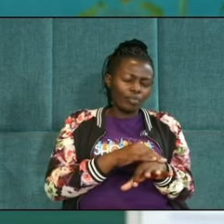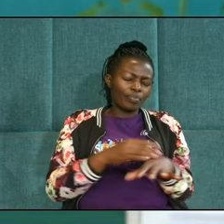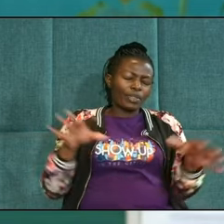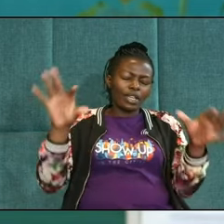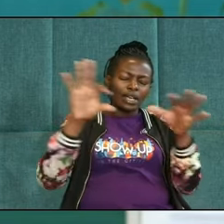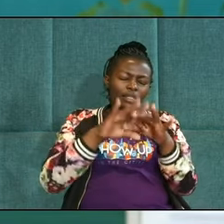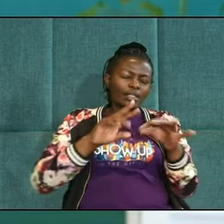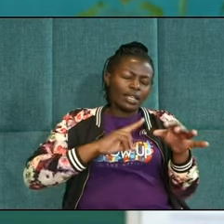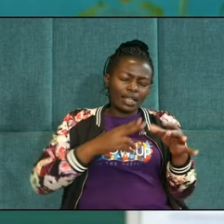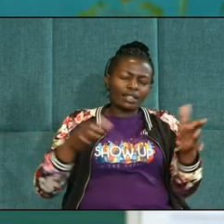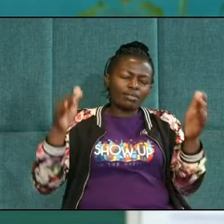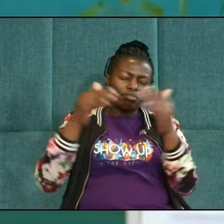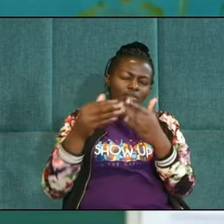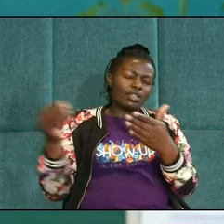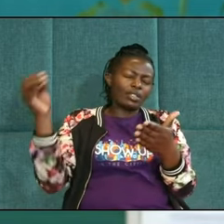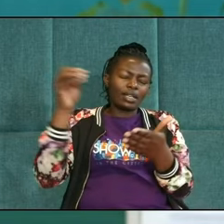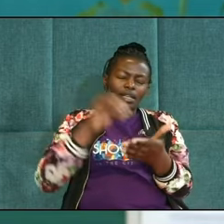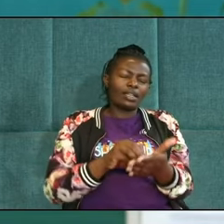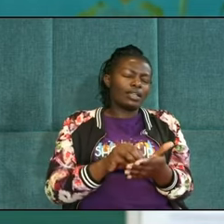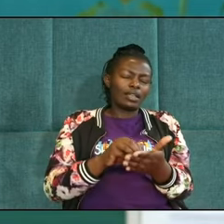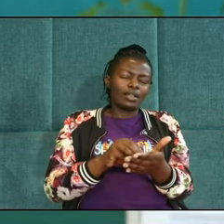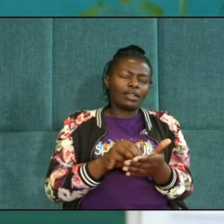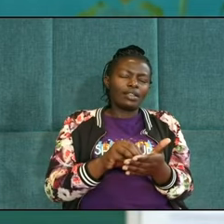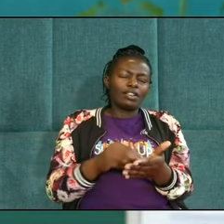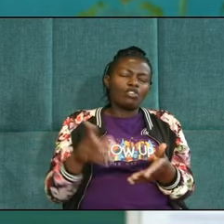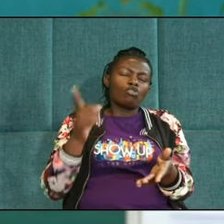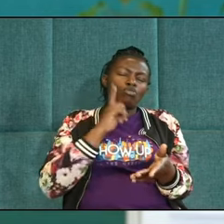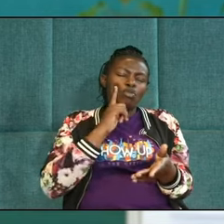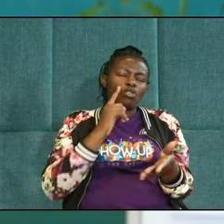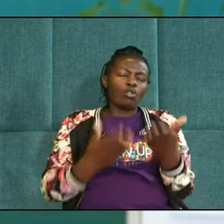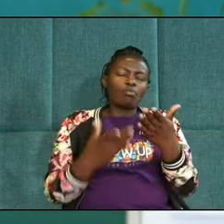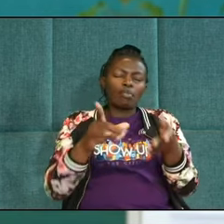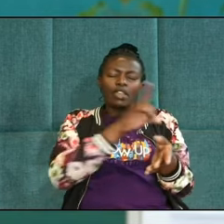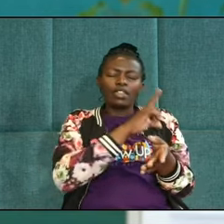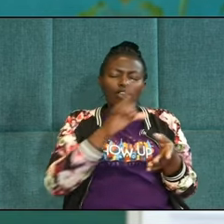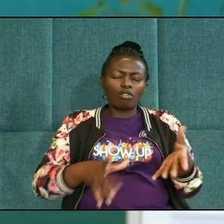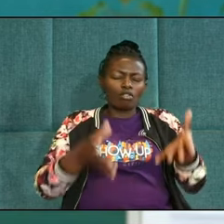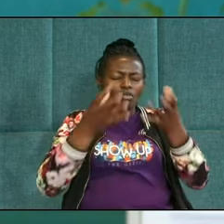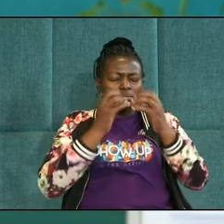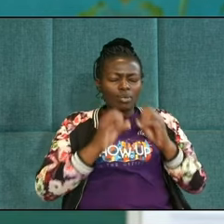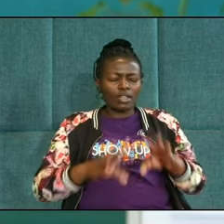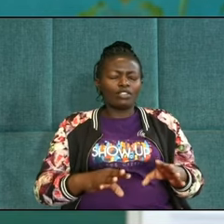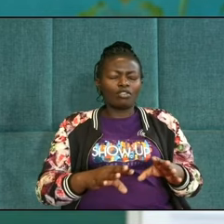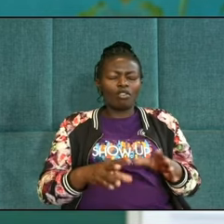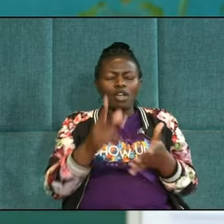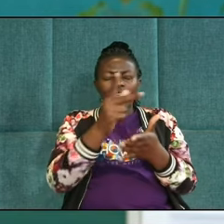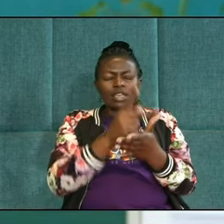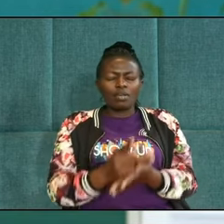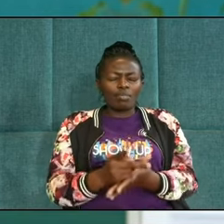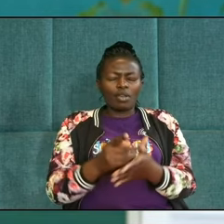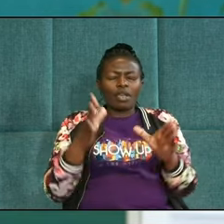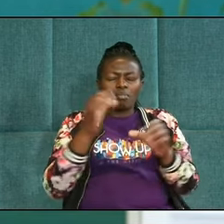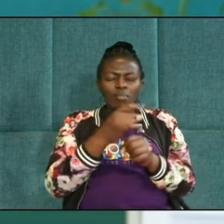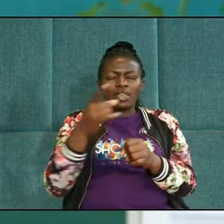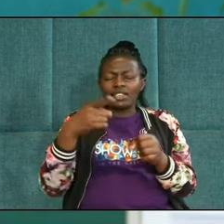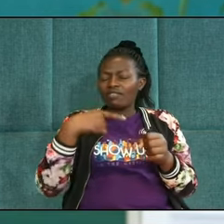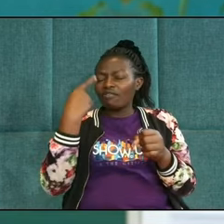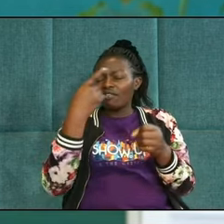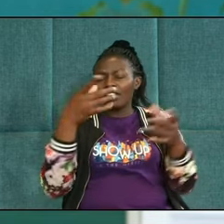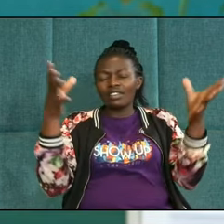Until we meet again tomorrow, may the Lord bless you. May the Lord keep you. May the Lord cause his face to shine upon you. May he